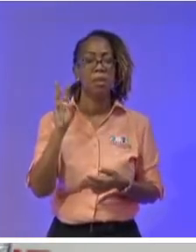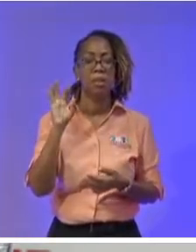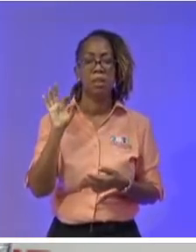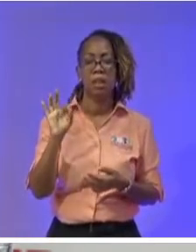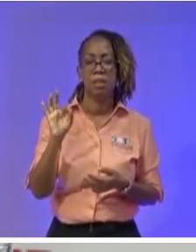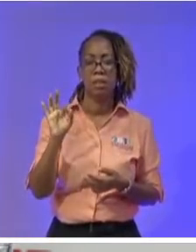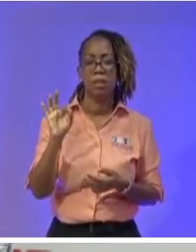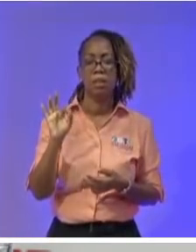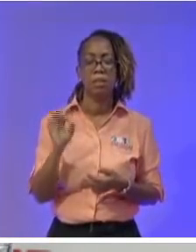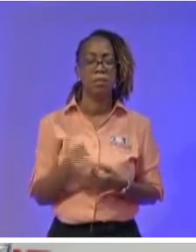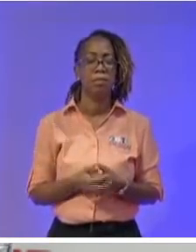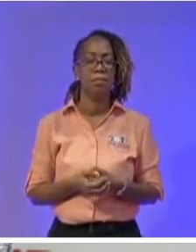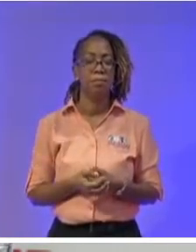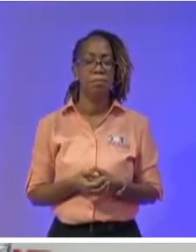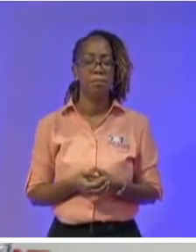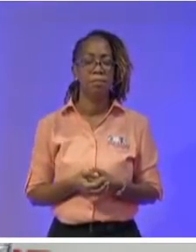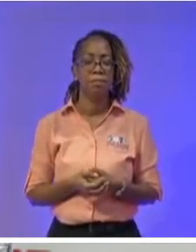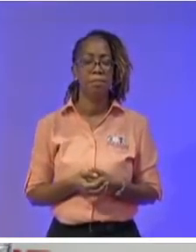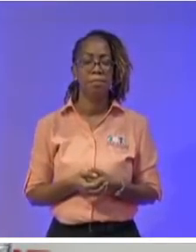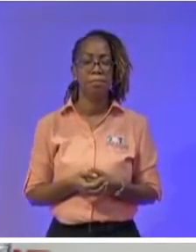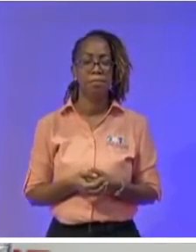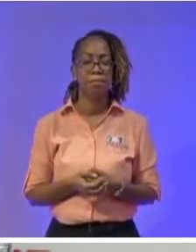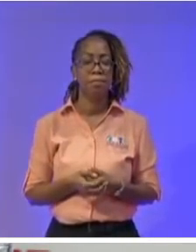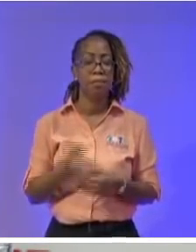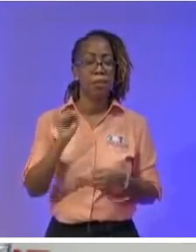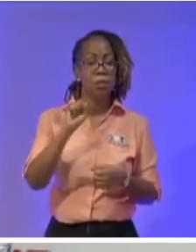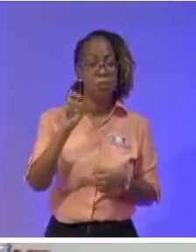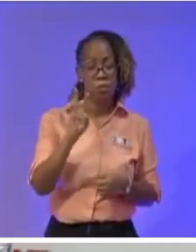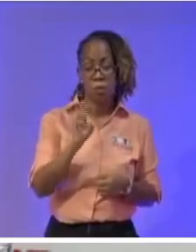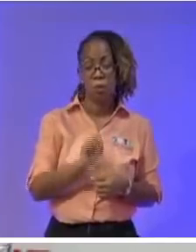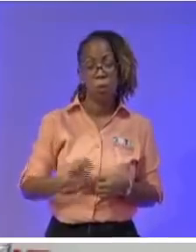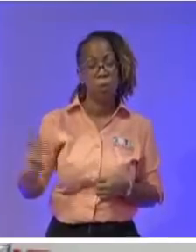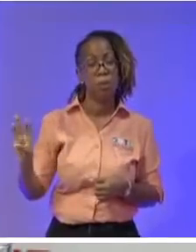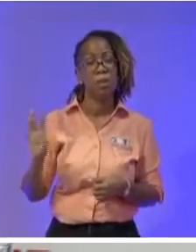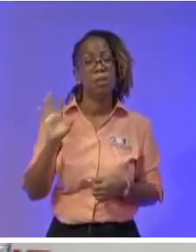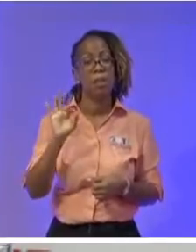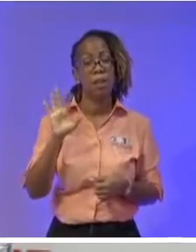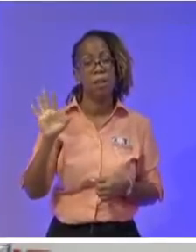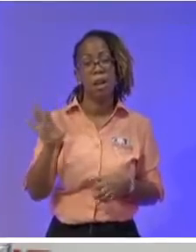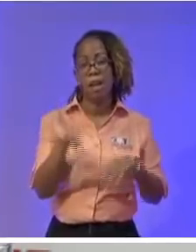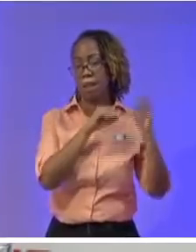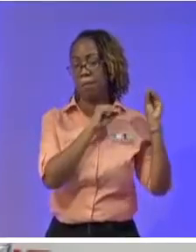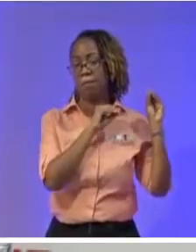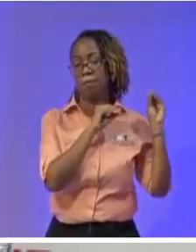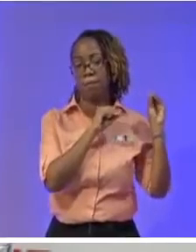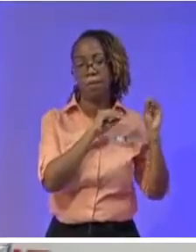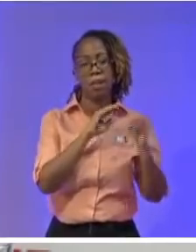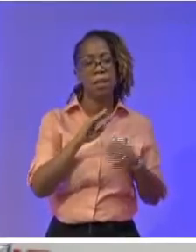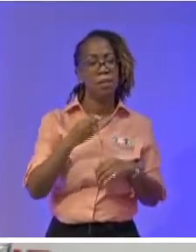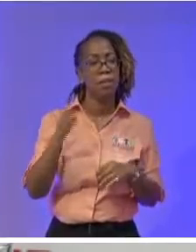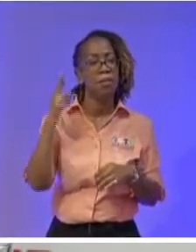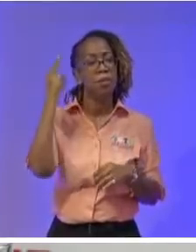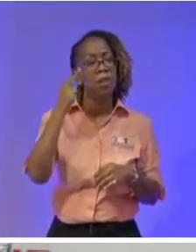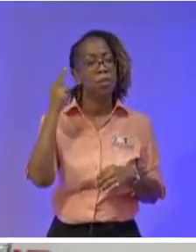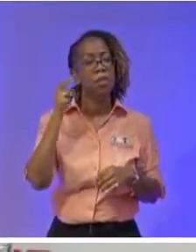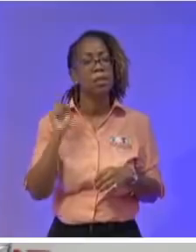Southwest, you had 59 leaving for various reasons, but listen to this.